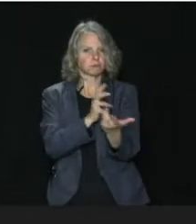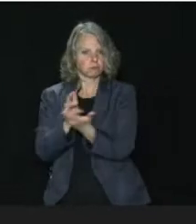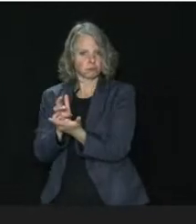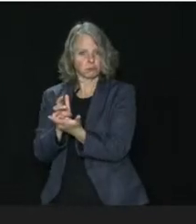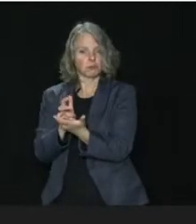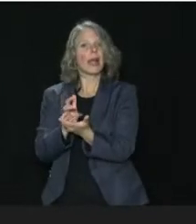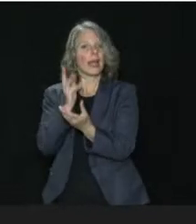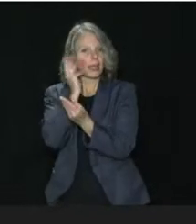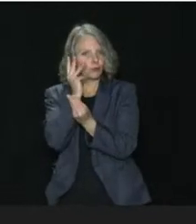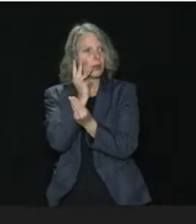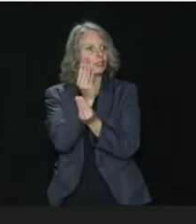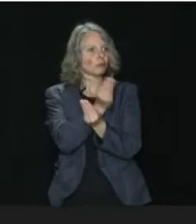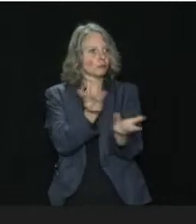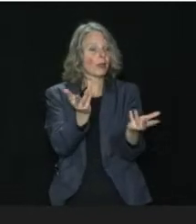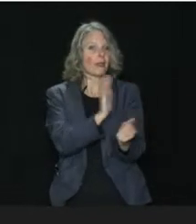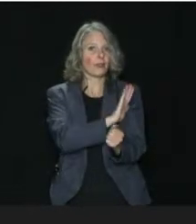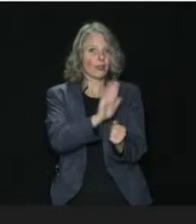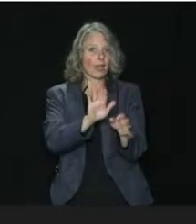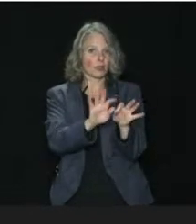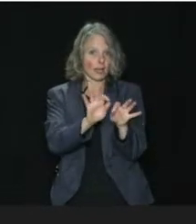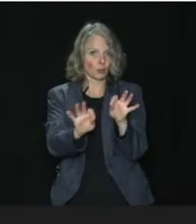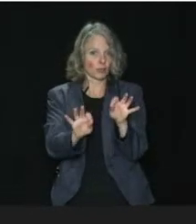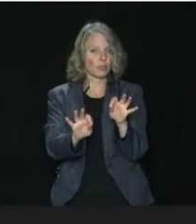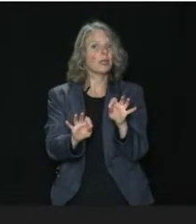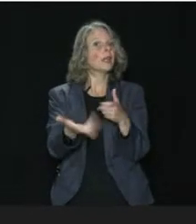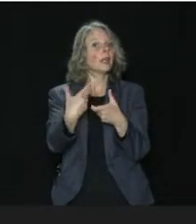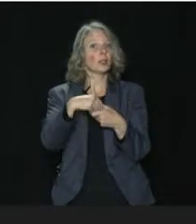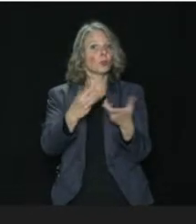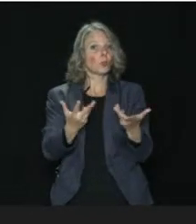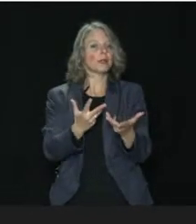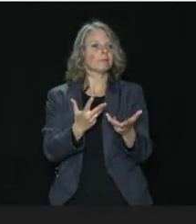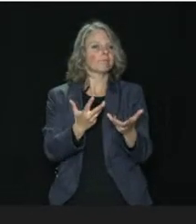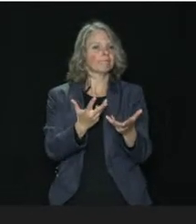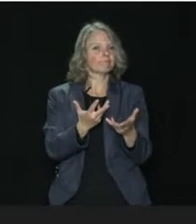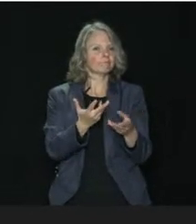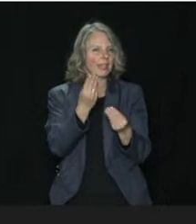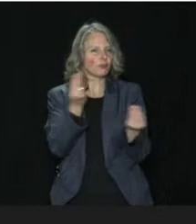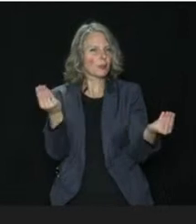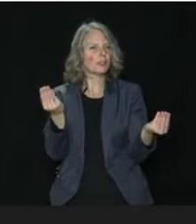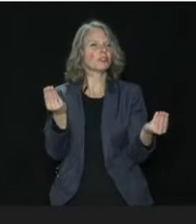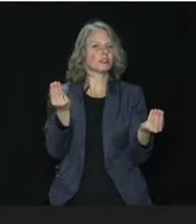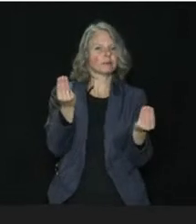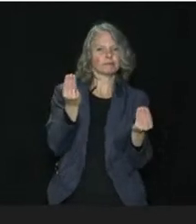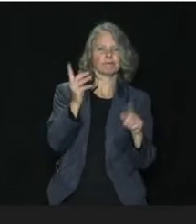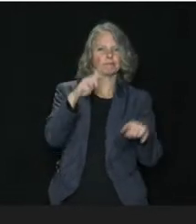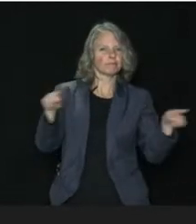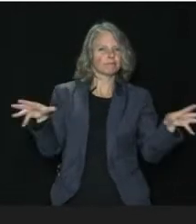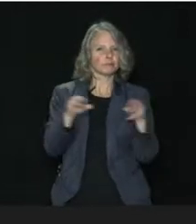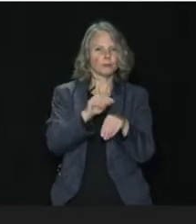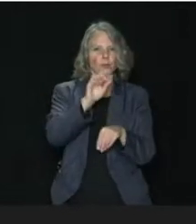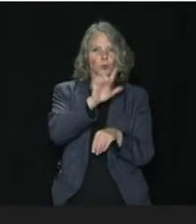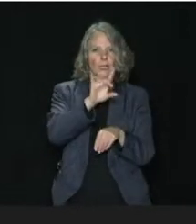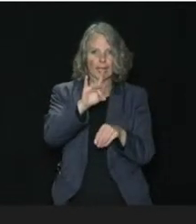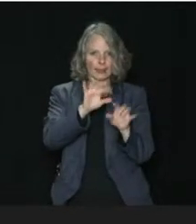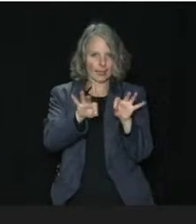more accessible, including by offering resources in 28 different languages,